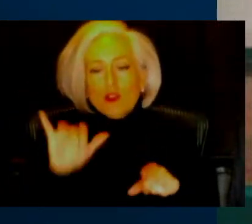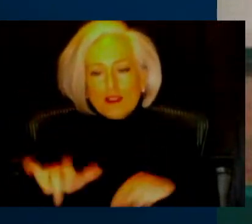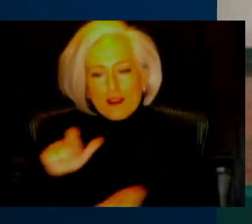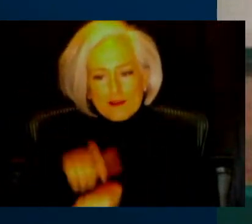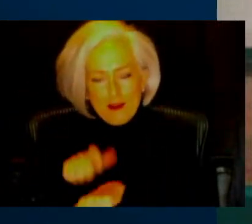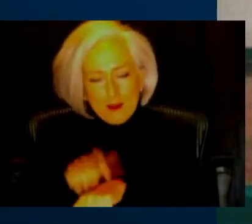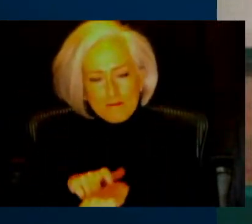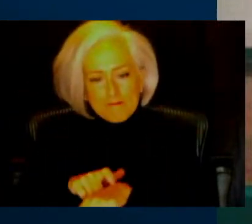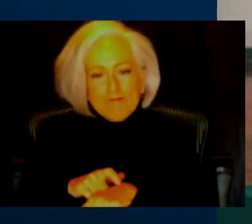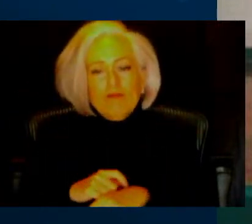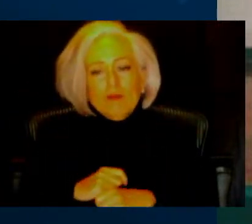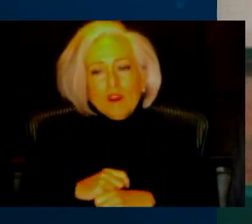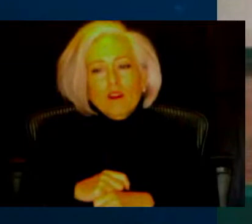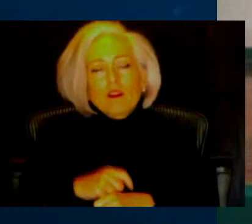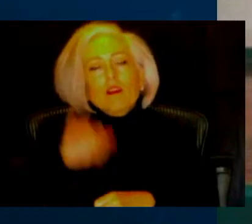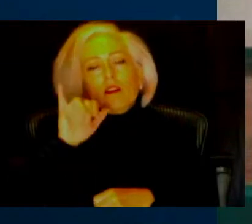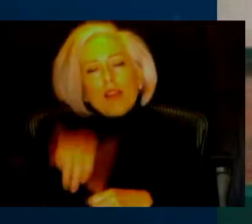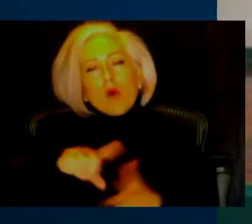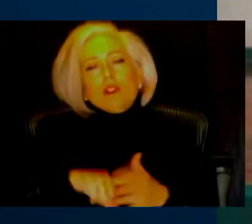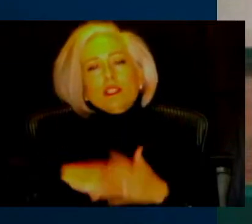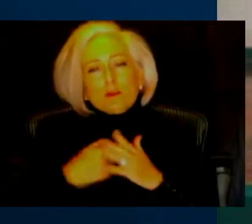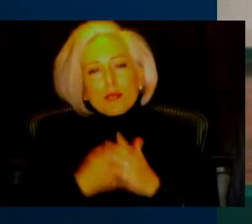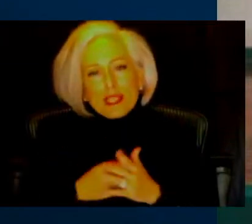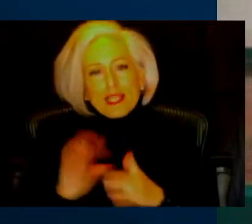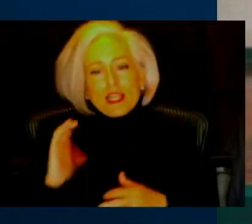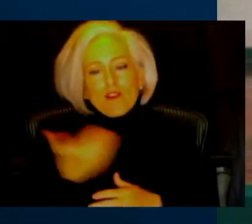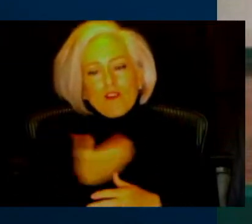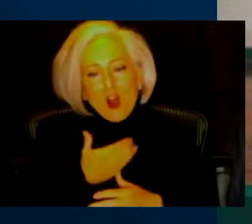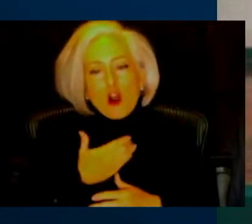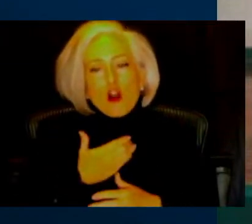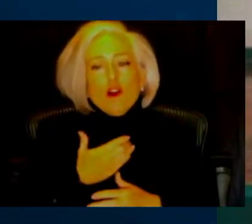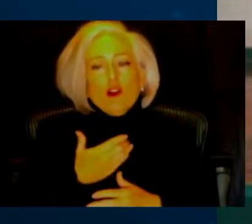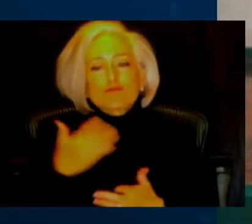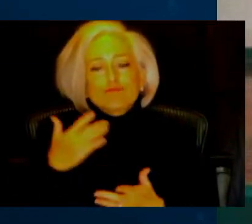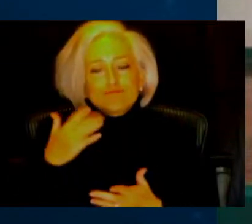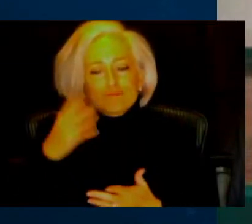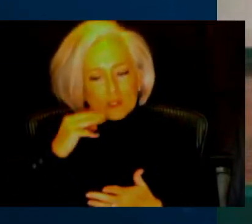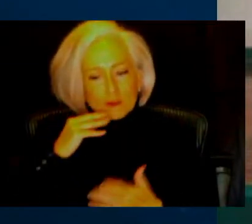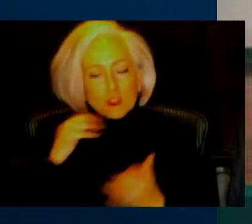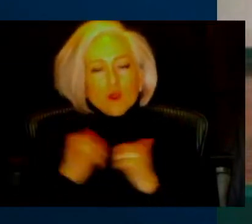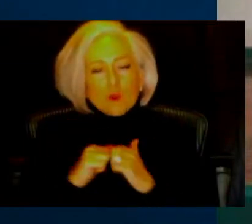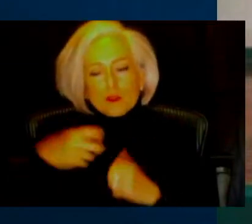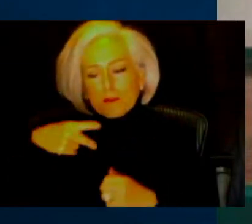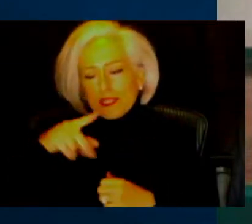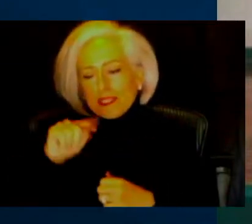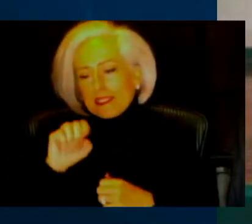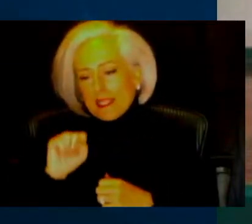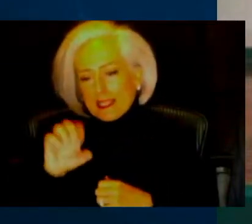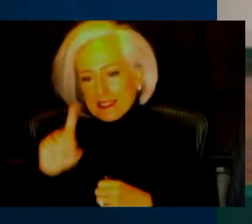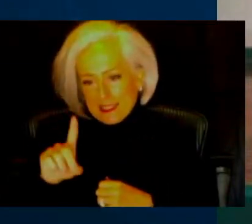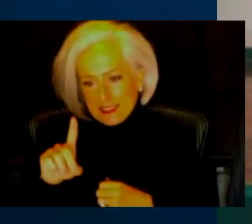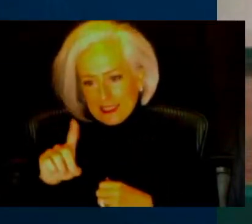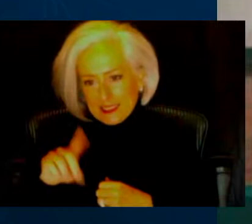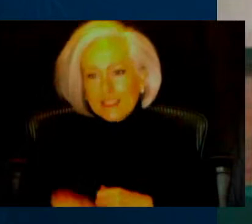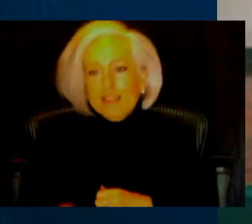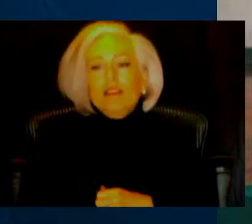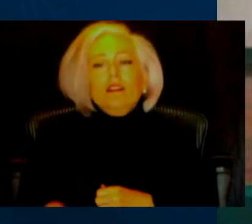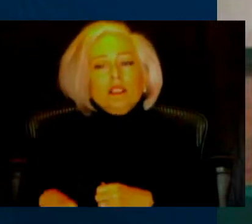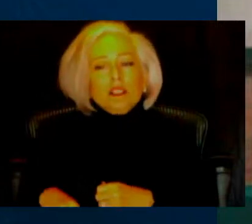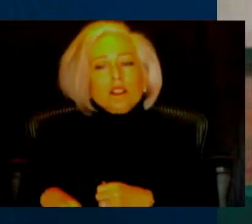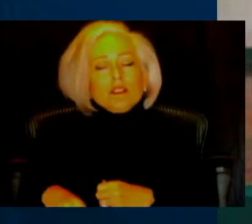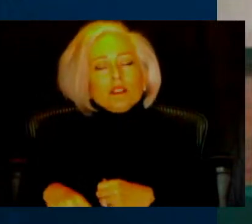was sort of the beginning of our journey with PTSD. I echo Colonel Bono's how pets can